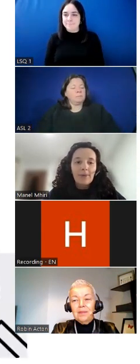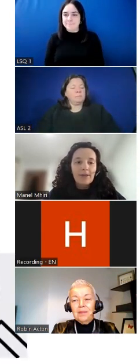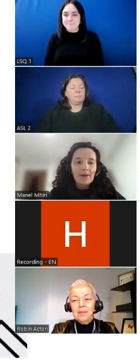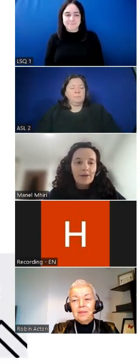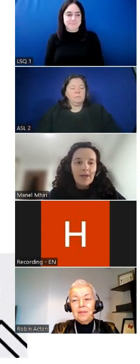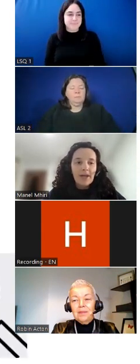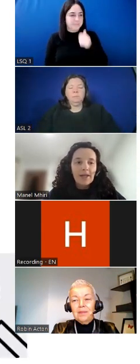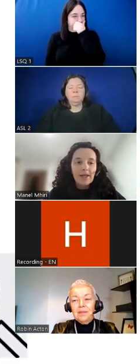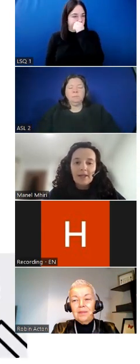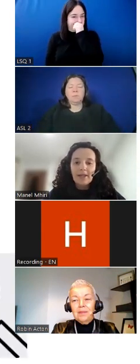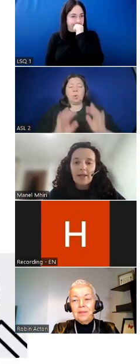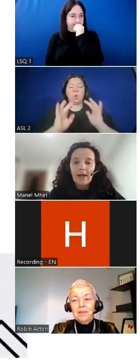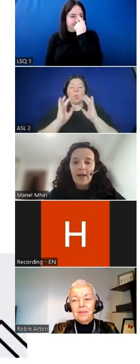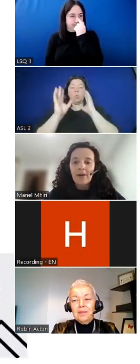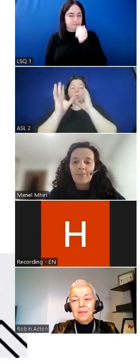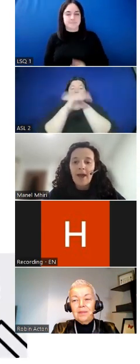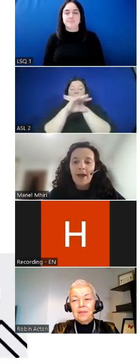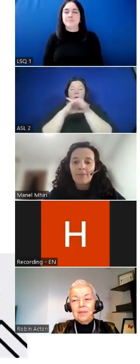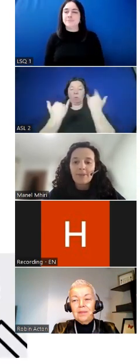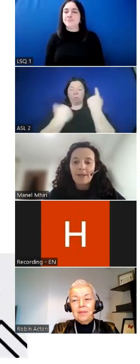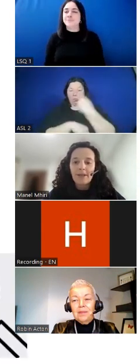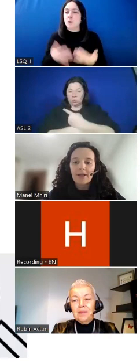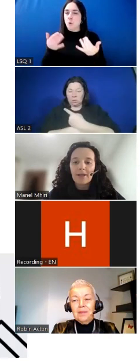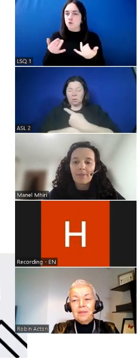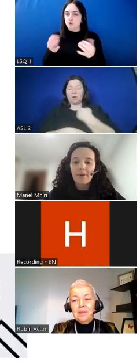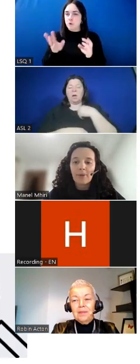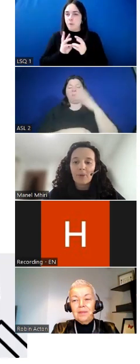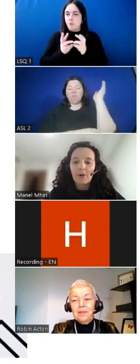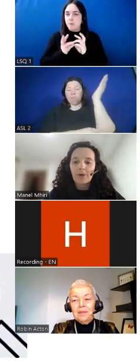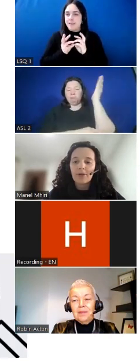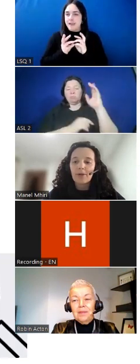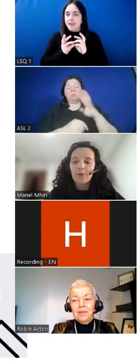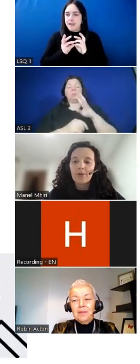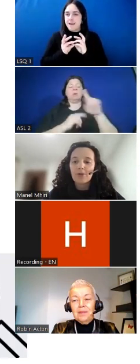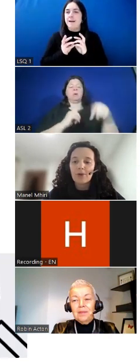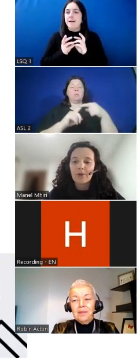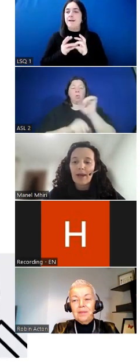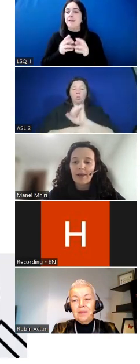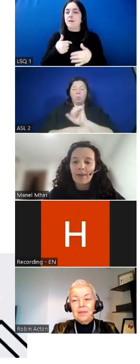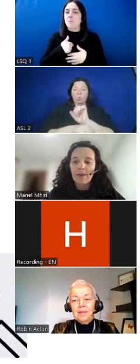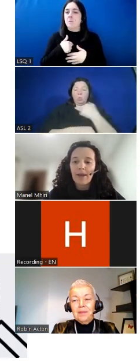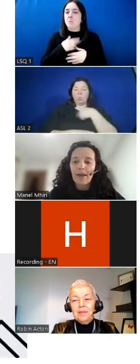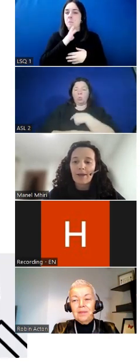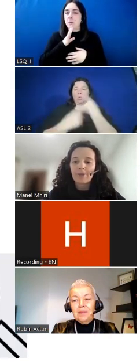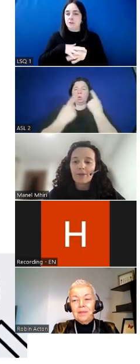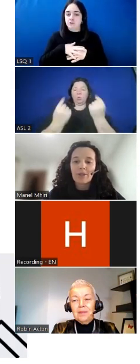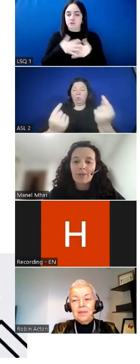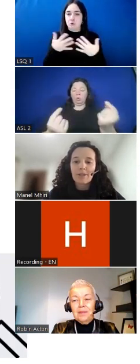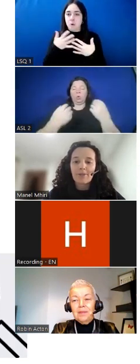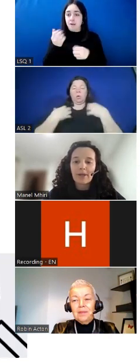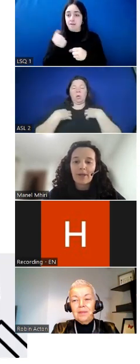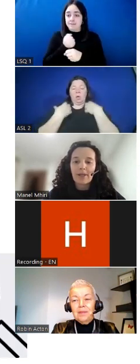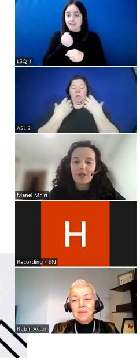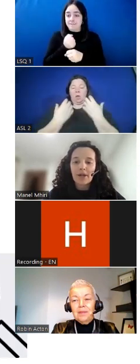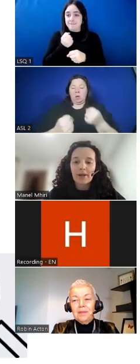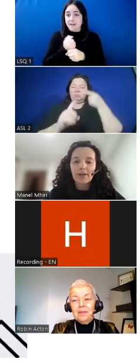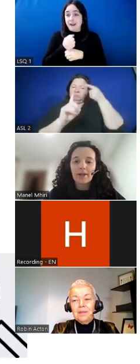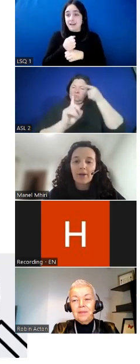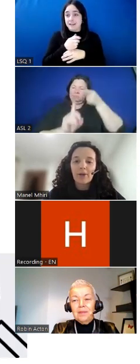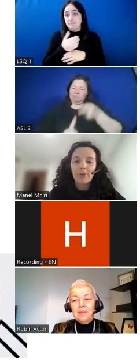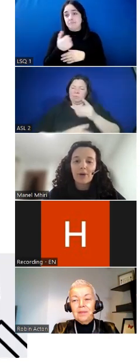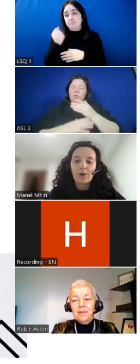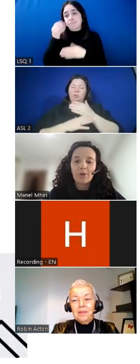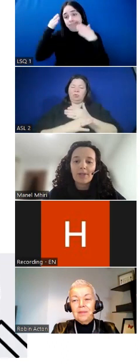In the webinar today, I'll be speaking about the work we do on health and will specifically